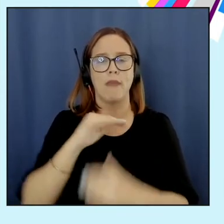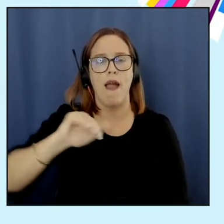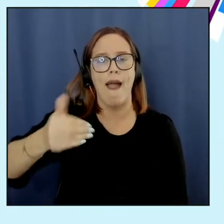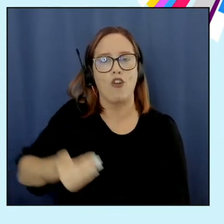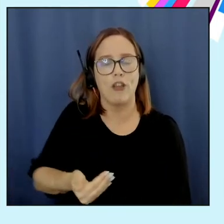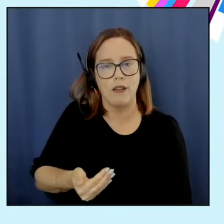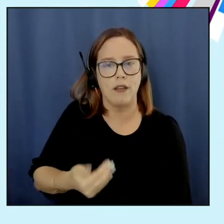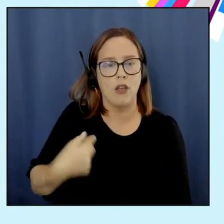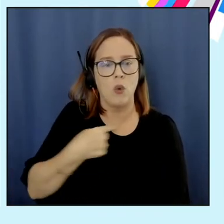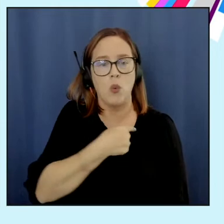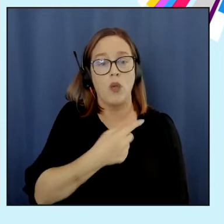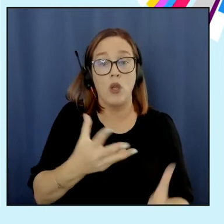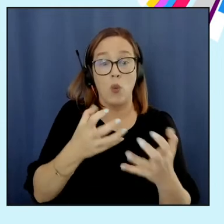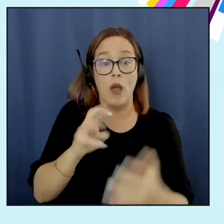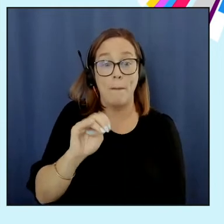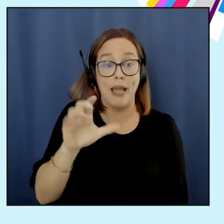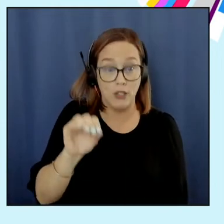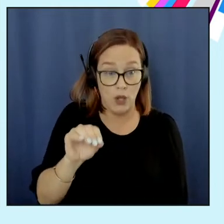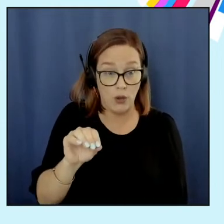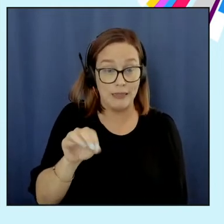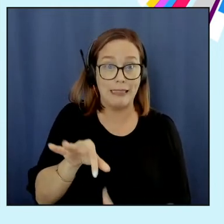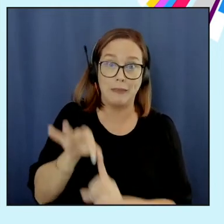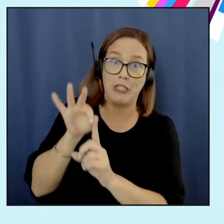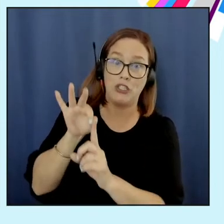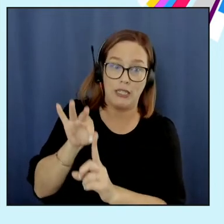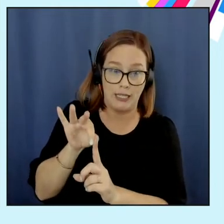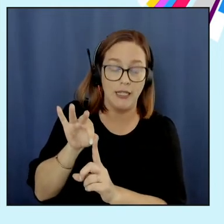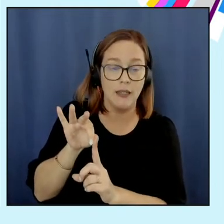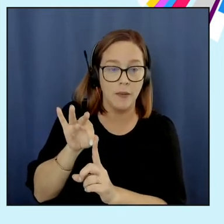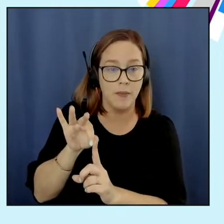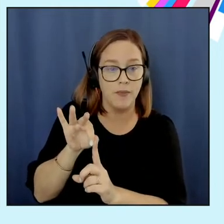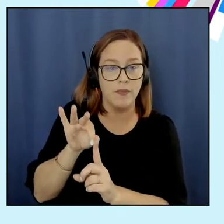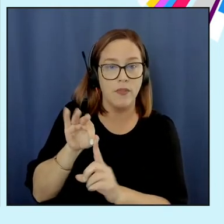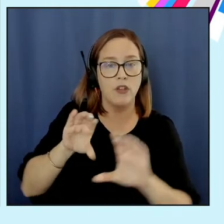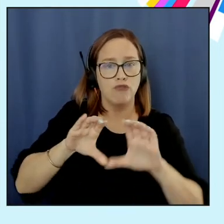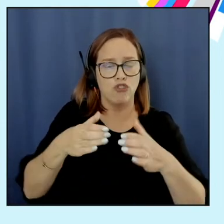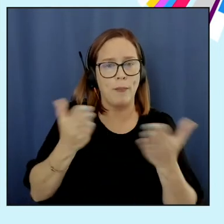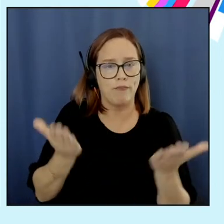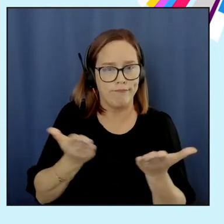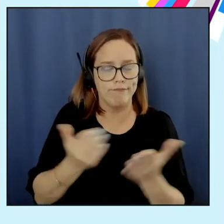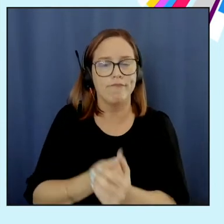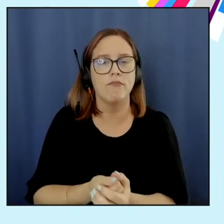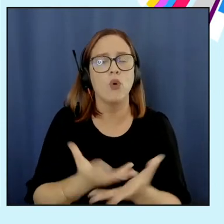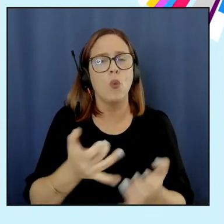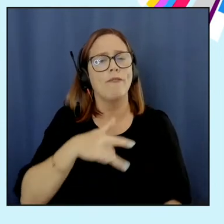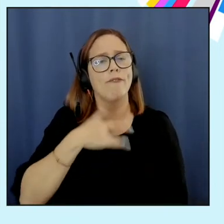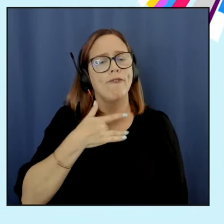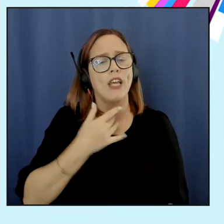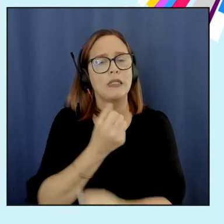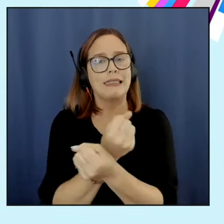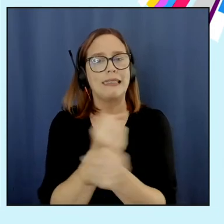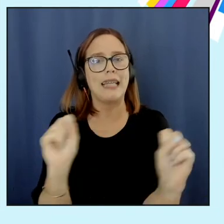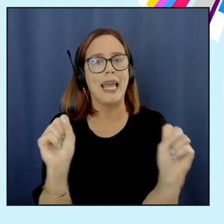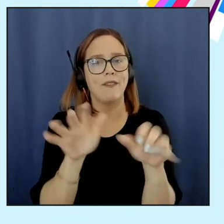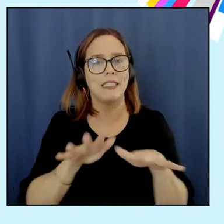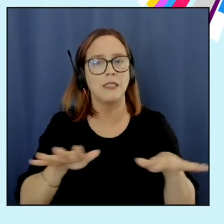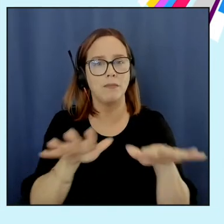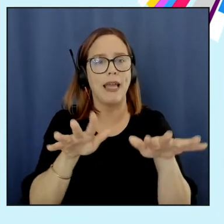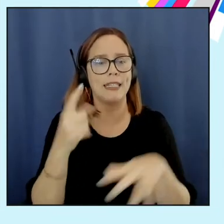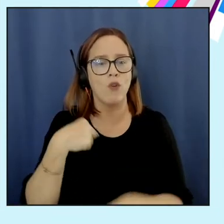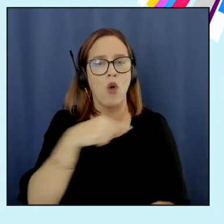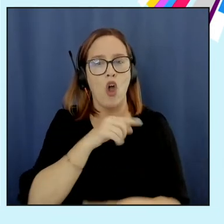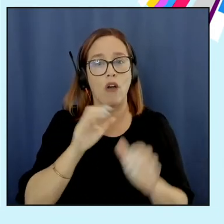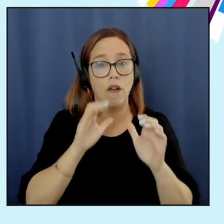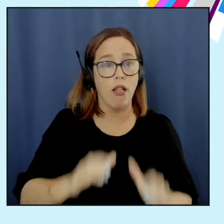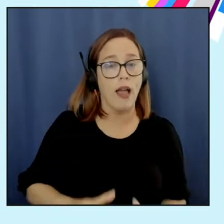Mexico, especially a chapter in Mexico, to feel like a safe space for our clients, for our